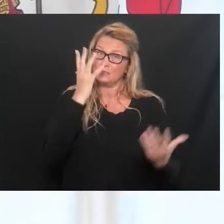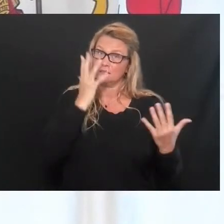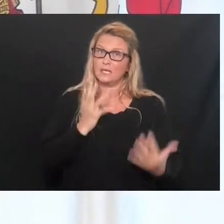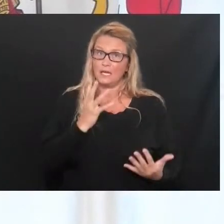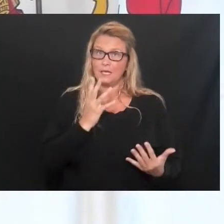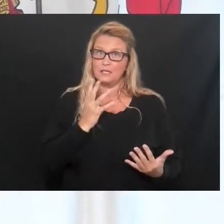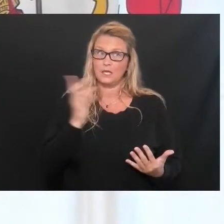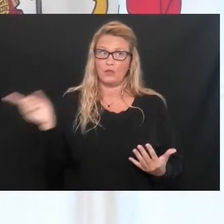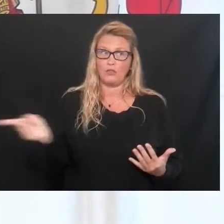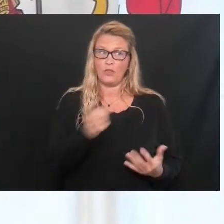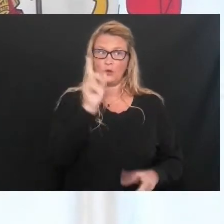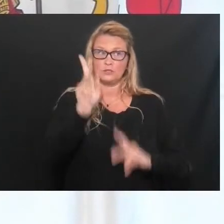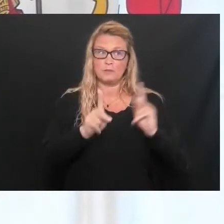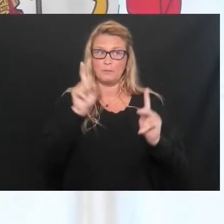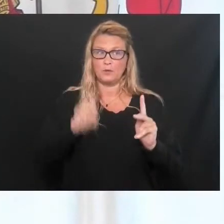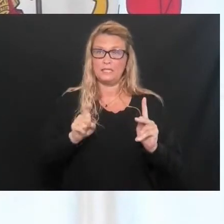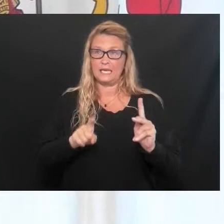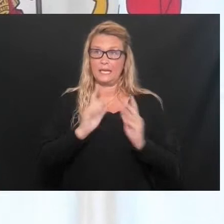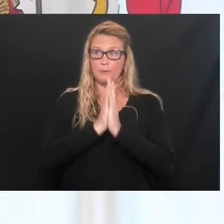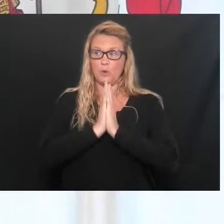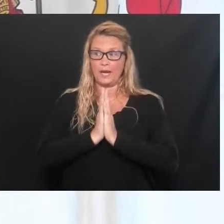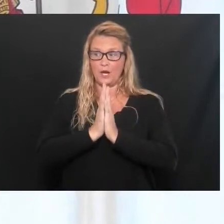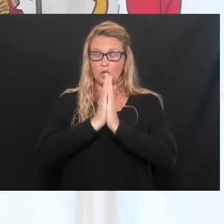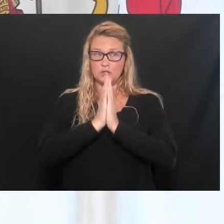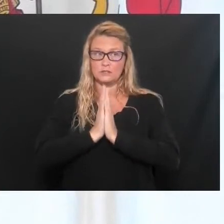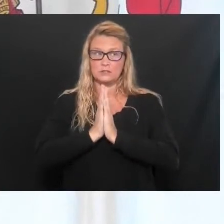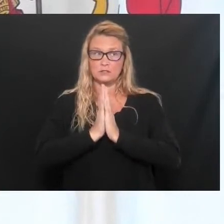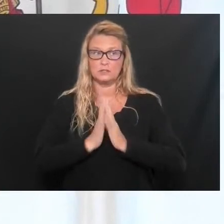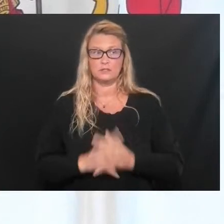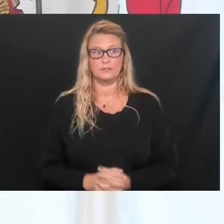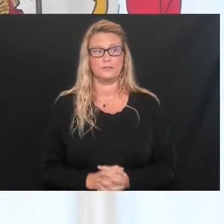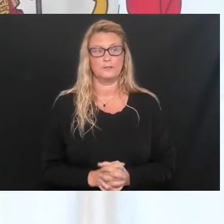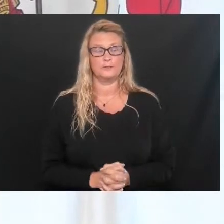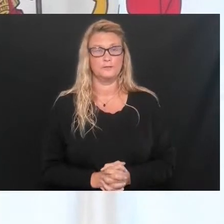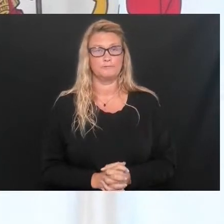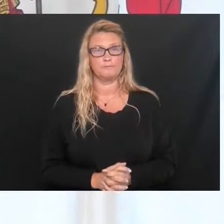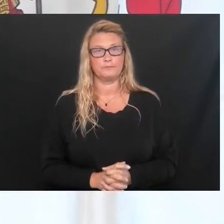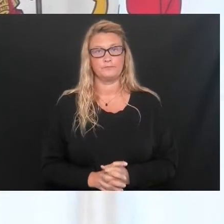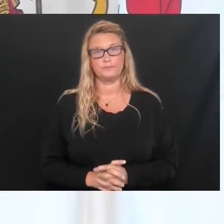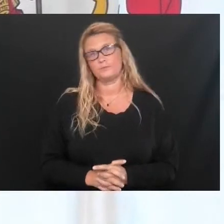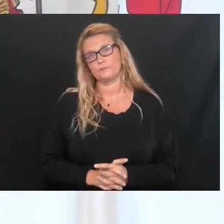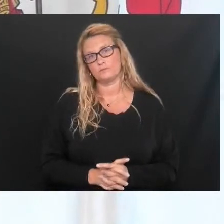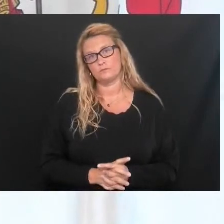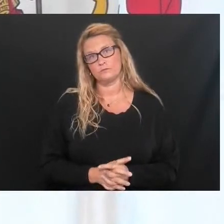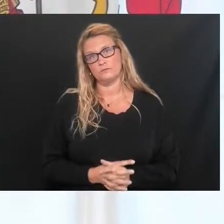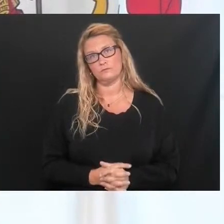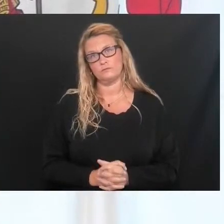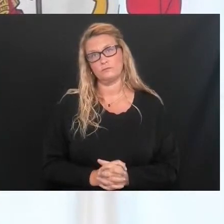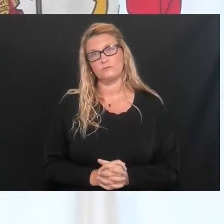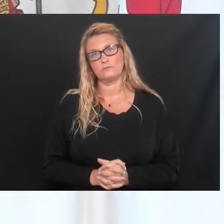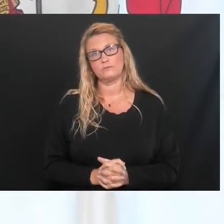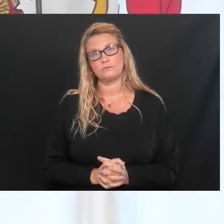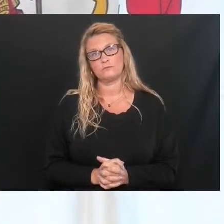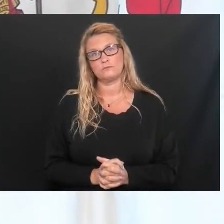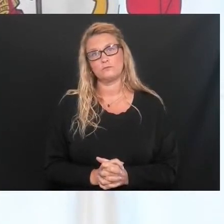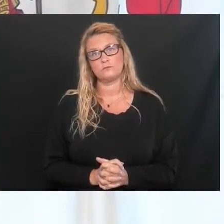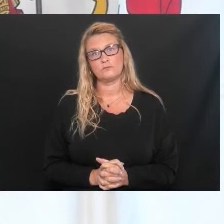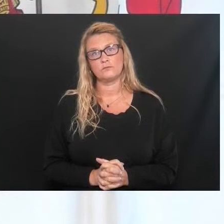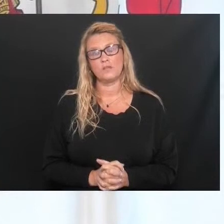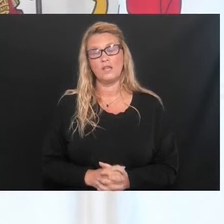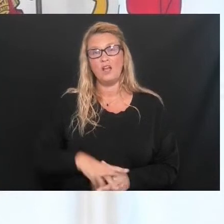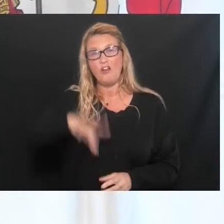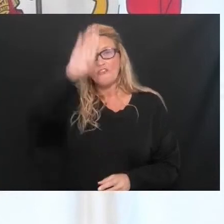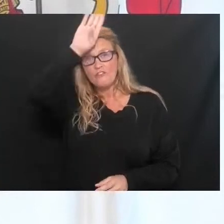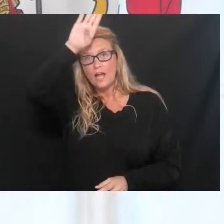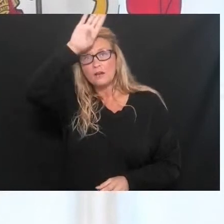prayers for all those families and all their loved ones. From the standpoint of our firefighters and